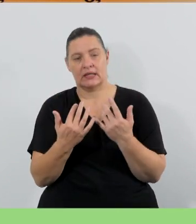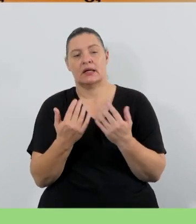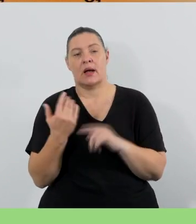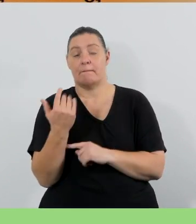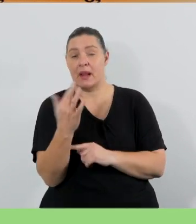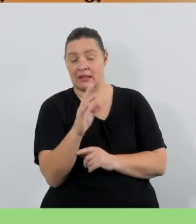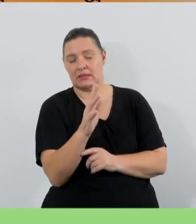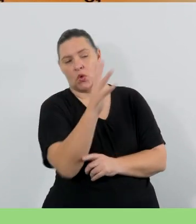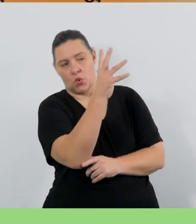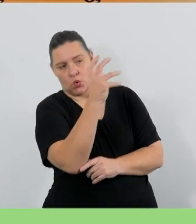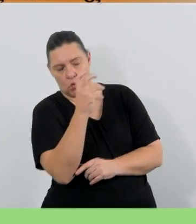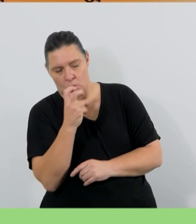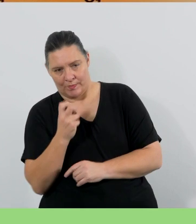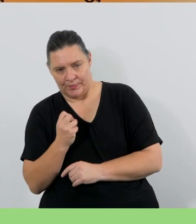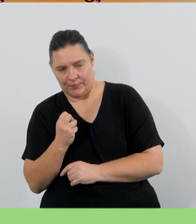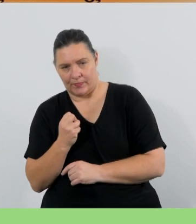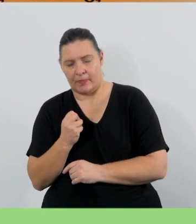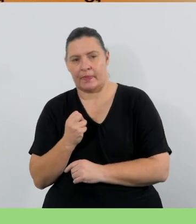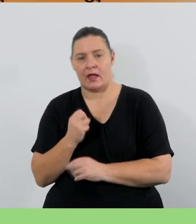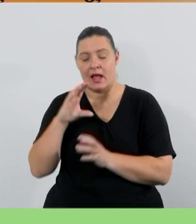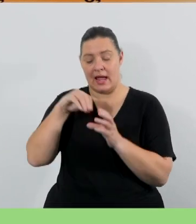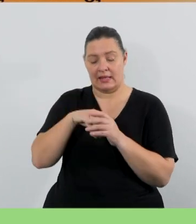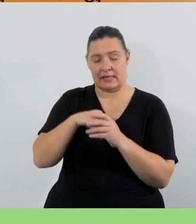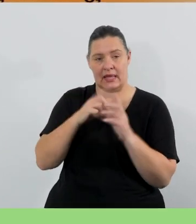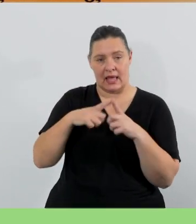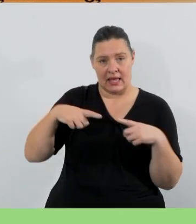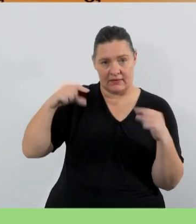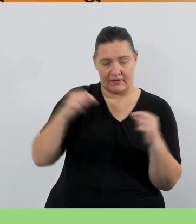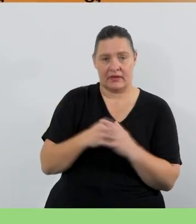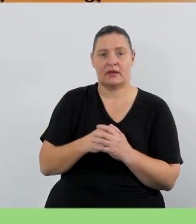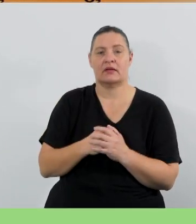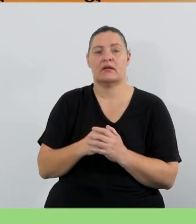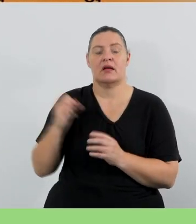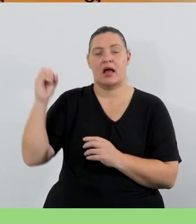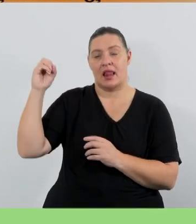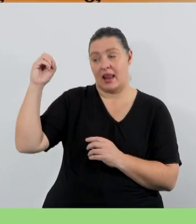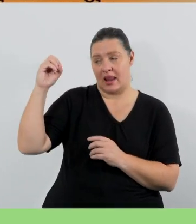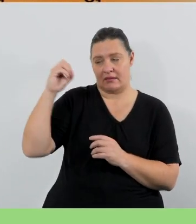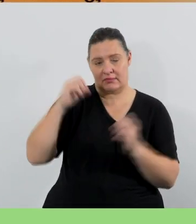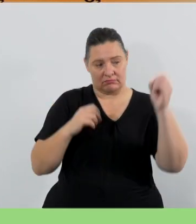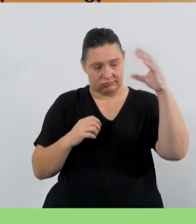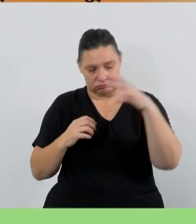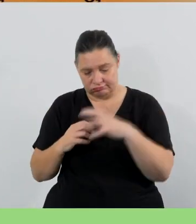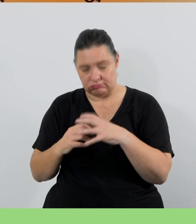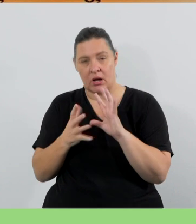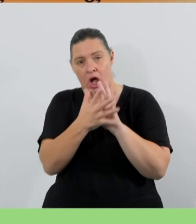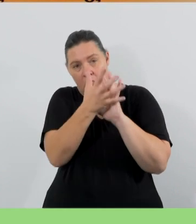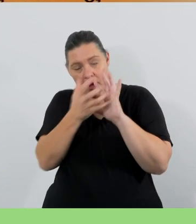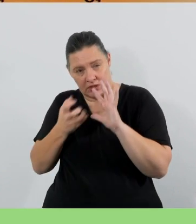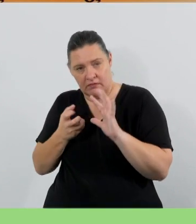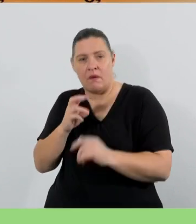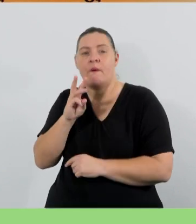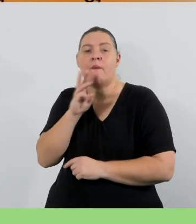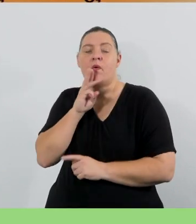the plant, which is the leaves. So inside of the leaves, the light energy or the radiant energy is absorbed.